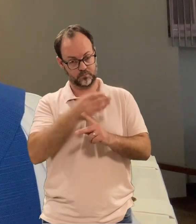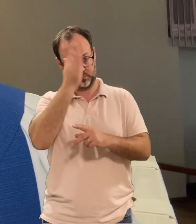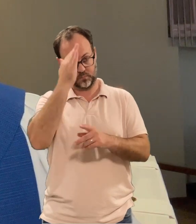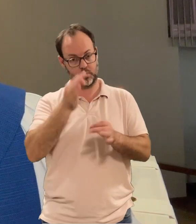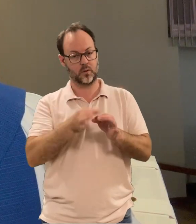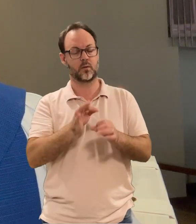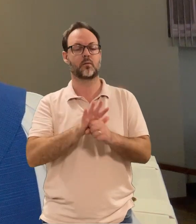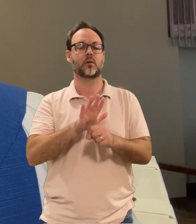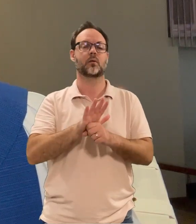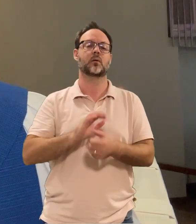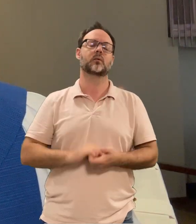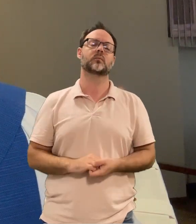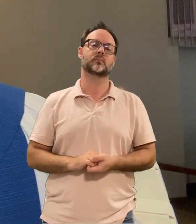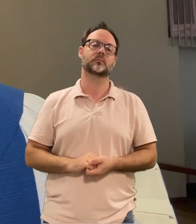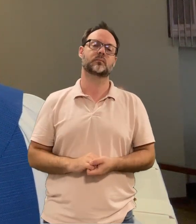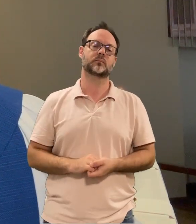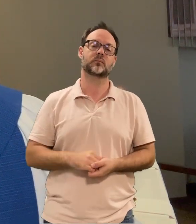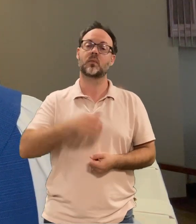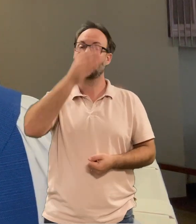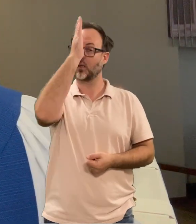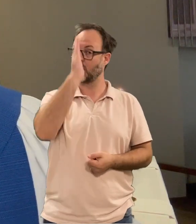it because God is faithful.